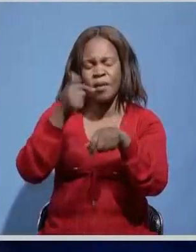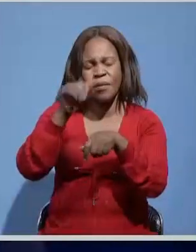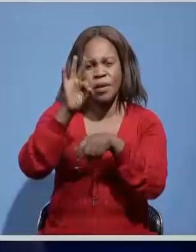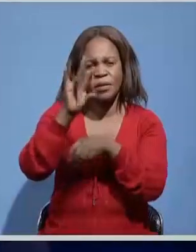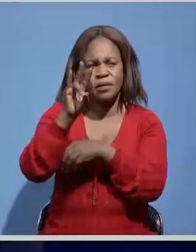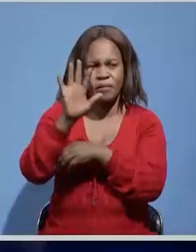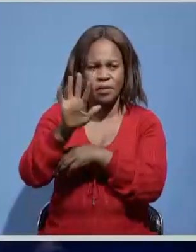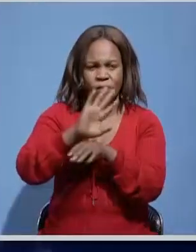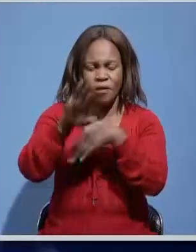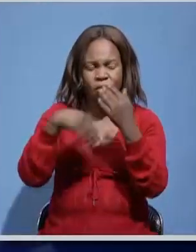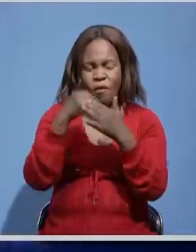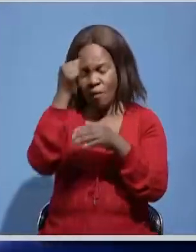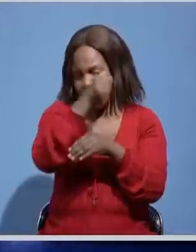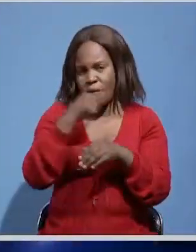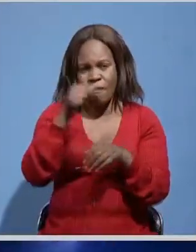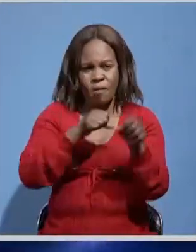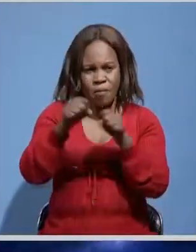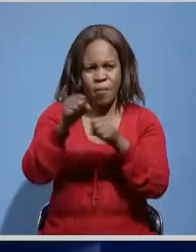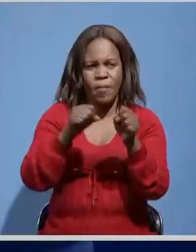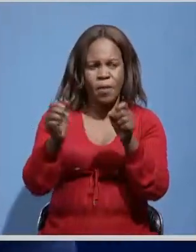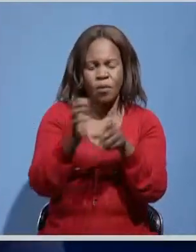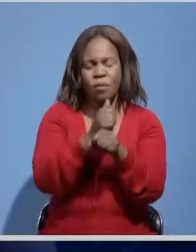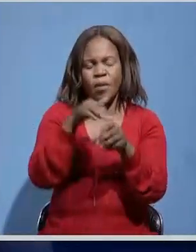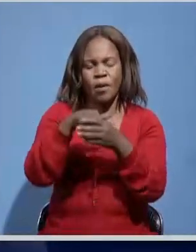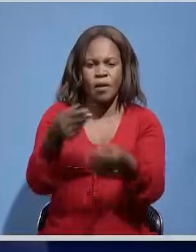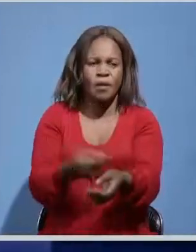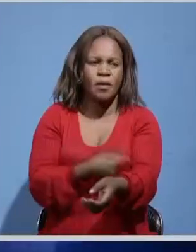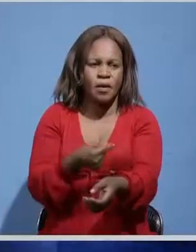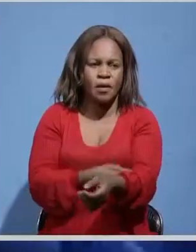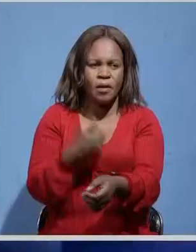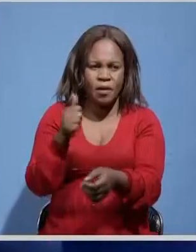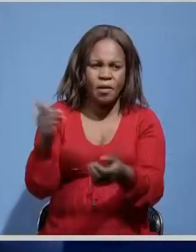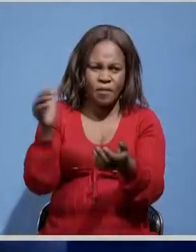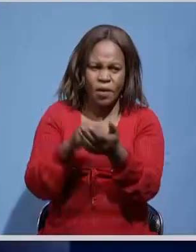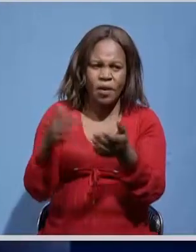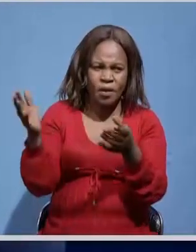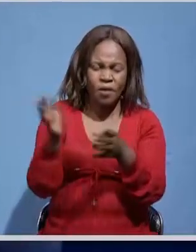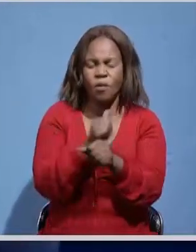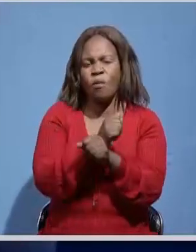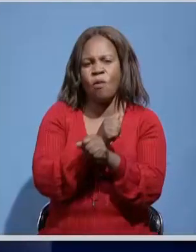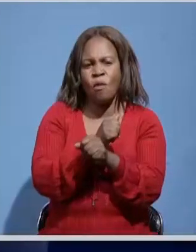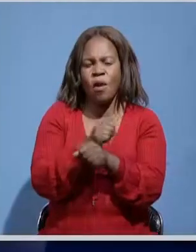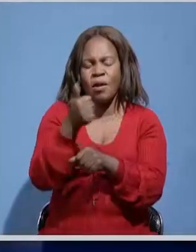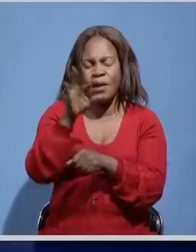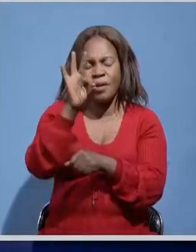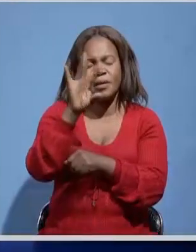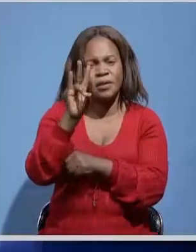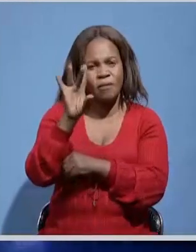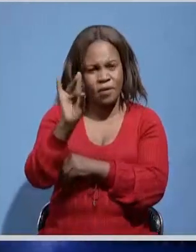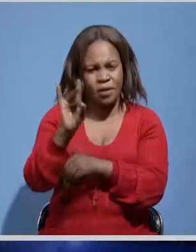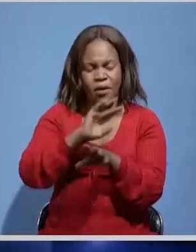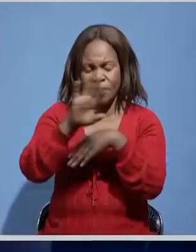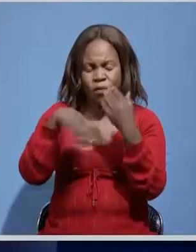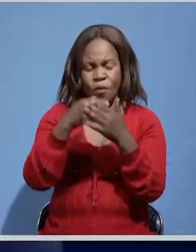1975 All African Military Boxing Championship in Ghana. He won another gold during the 1978 All